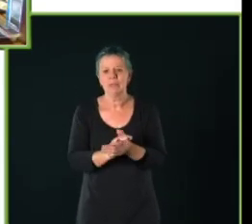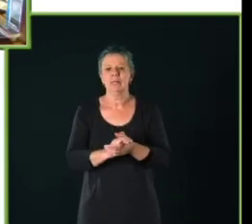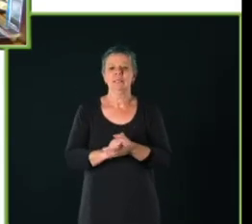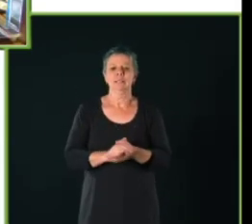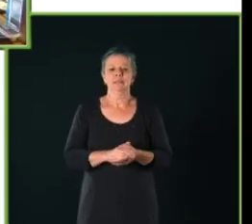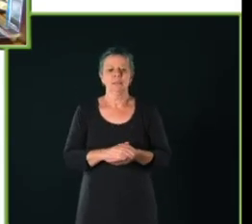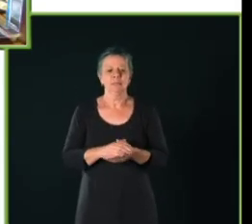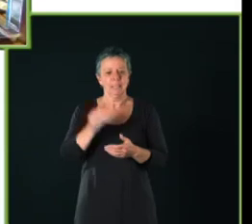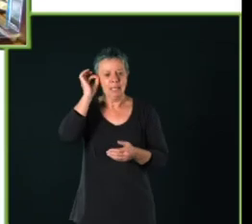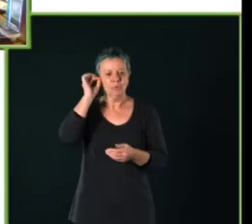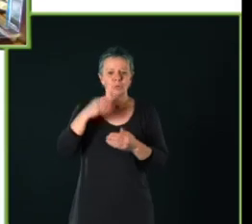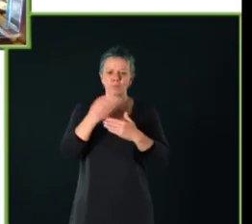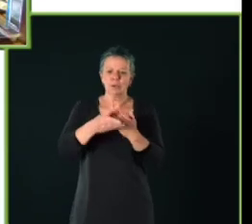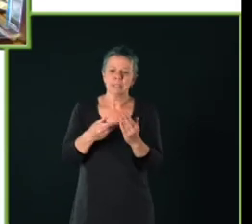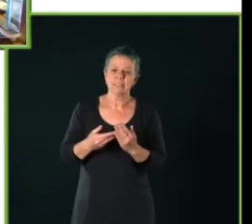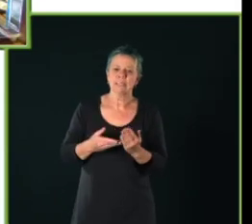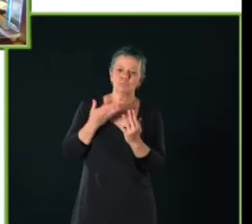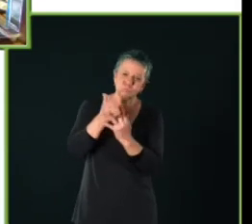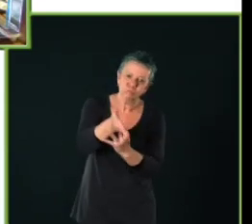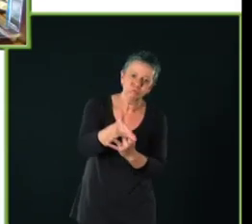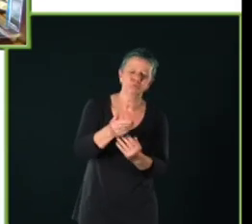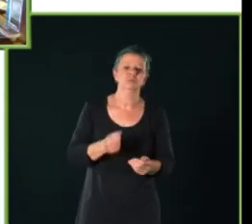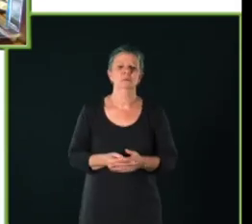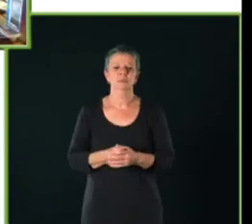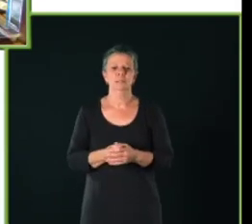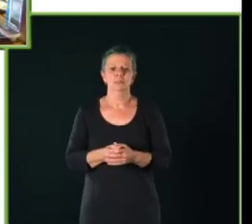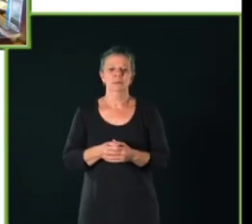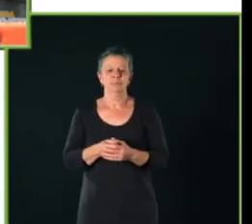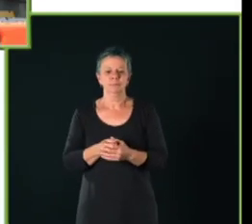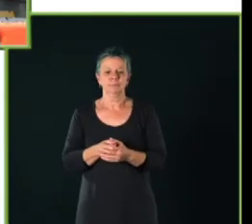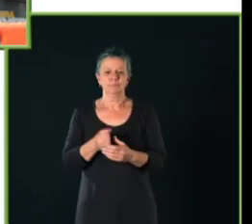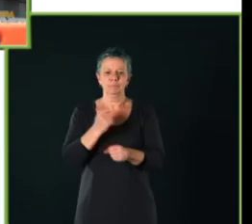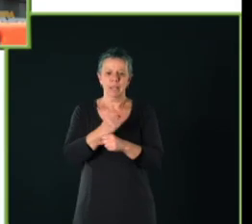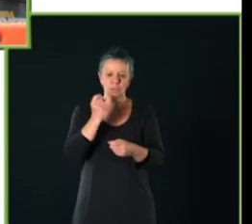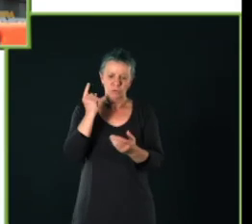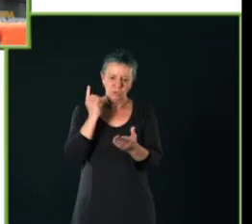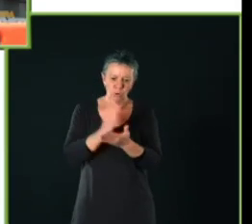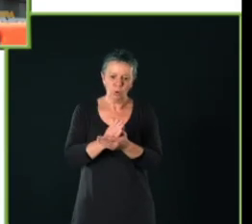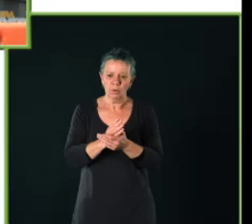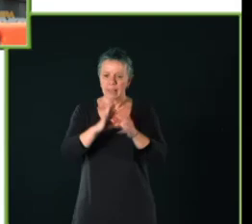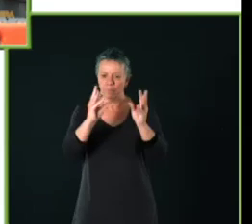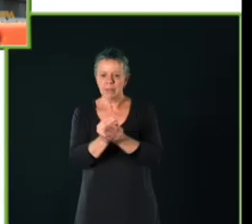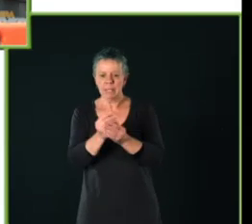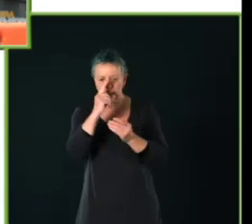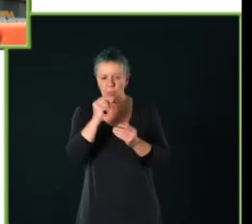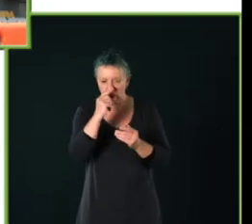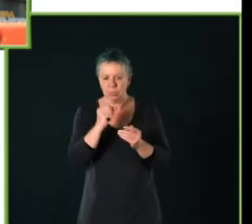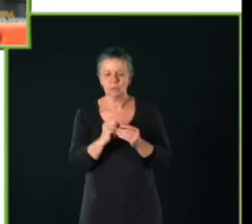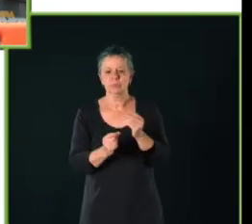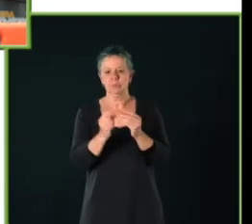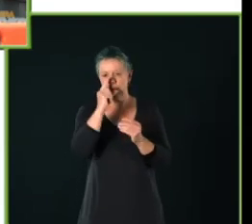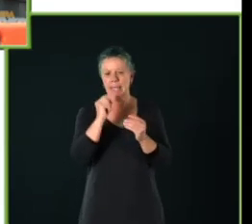do, that we can get things done. We make sure that the infrastructure is clear so